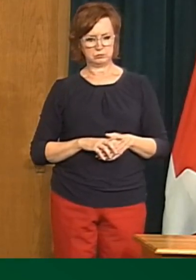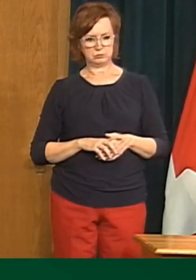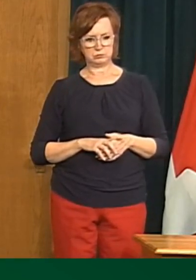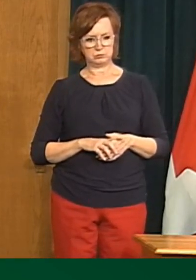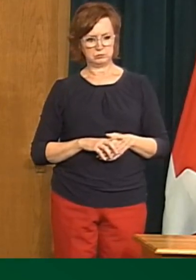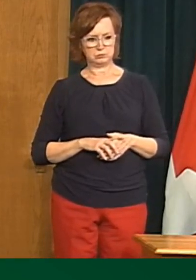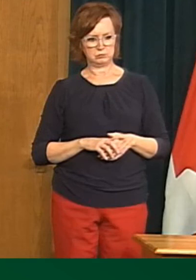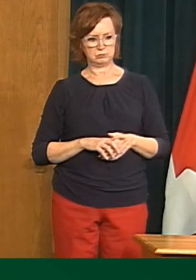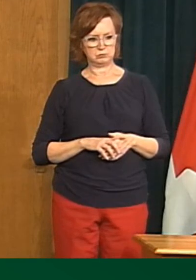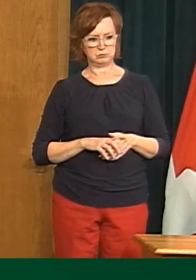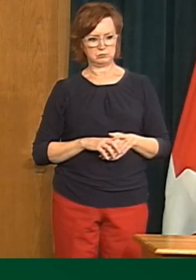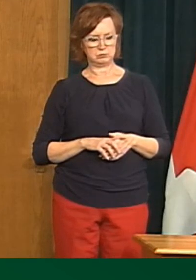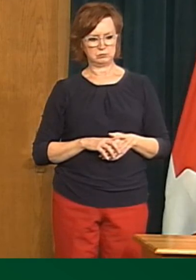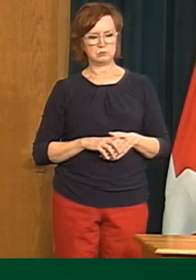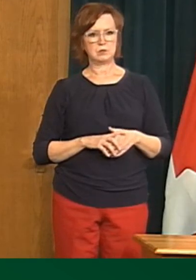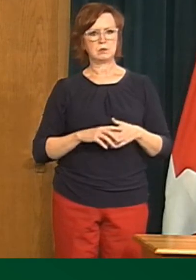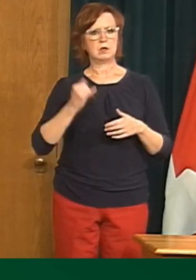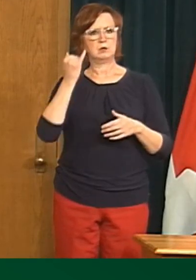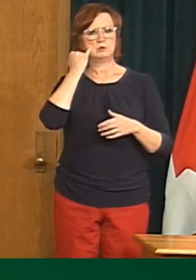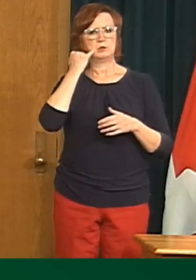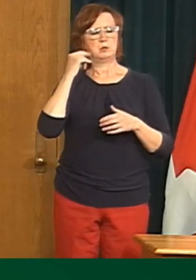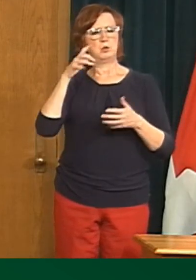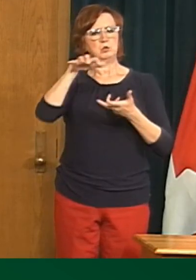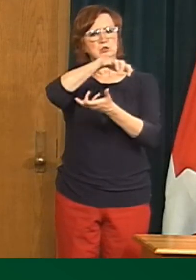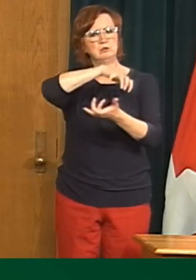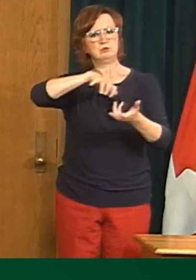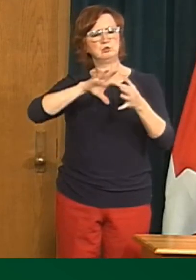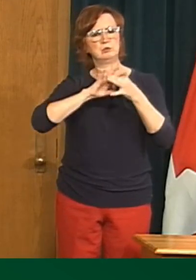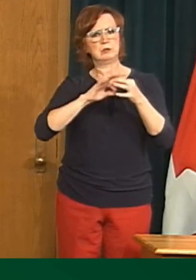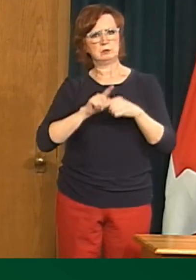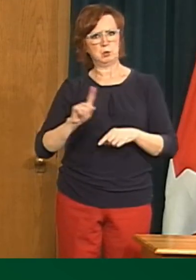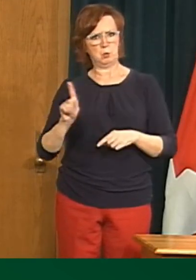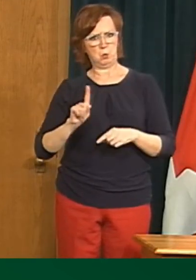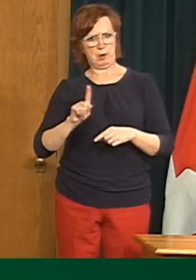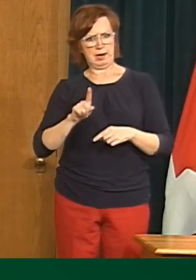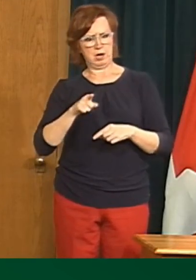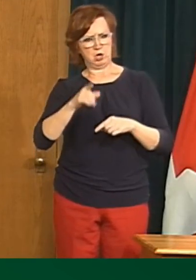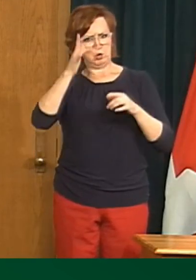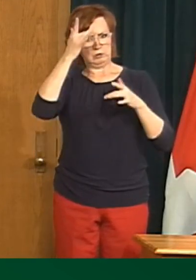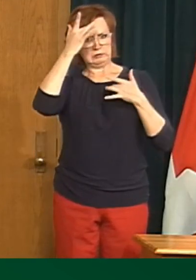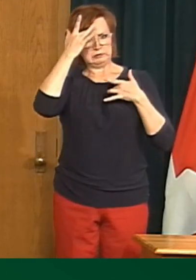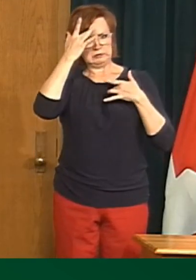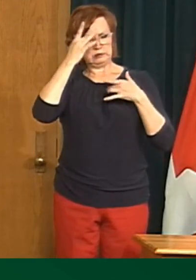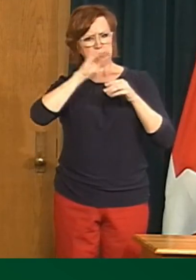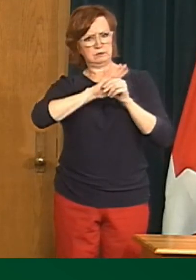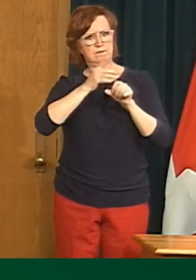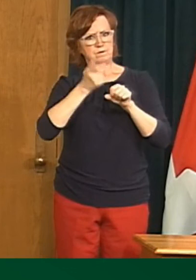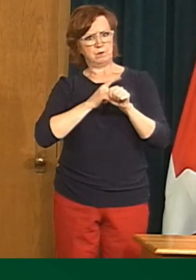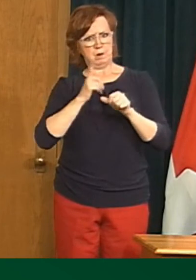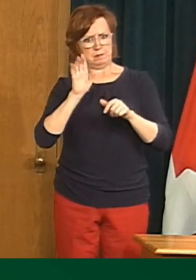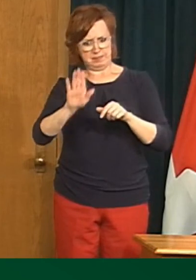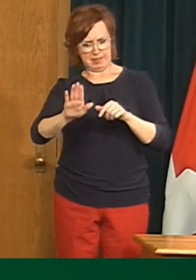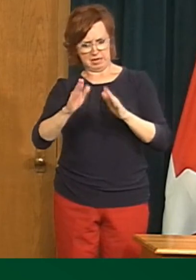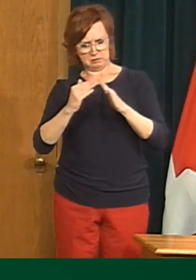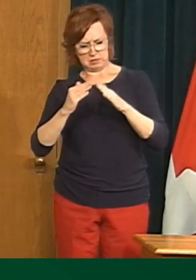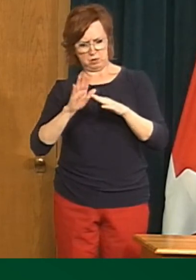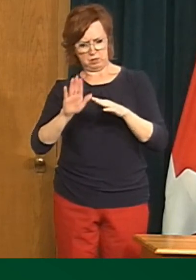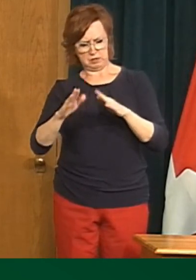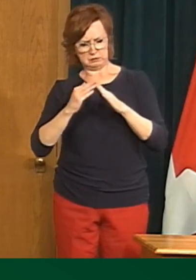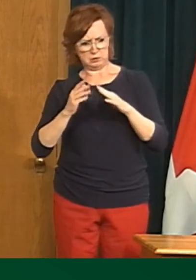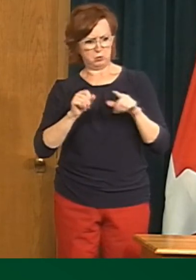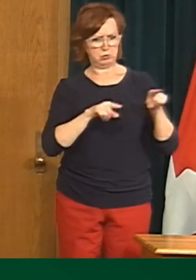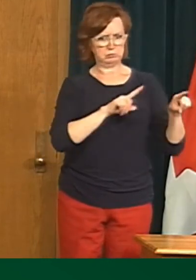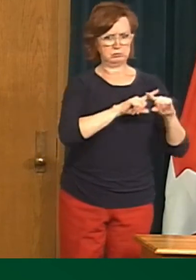contact, public health follows up with that, and that risk is managed. If a person who is a resident, let's